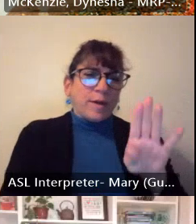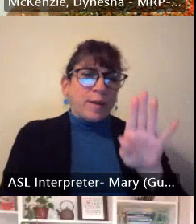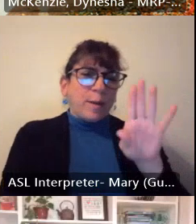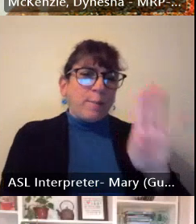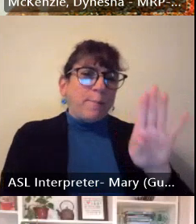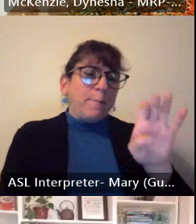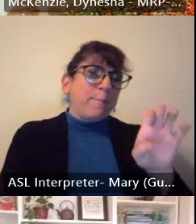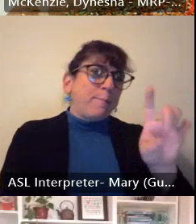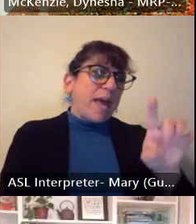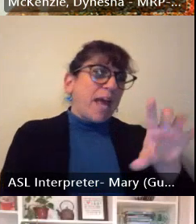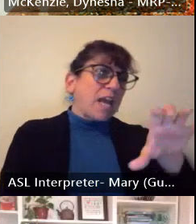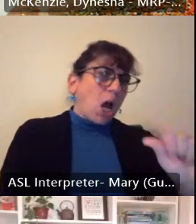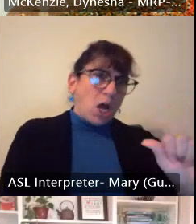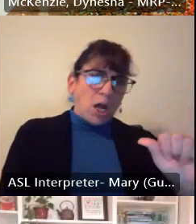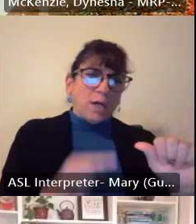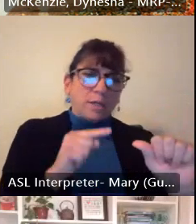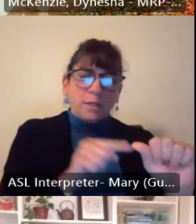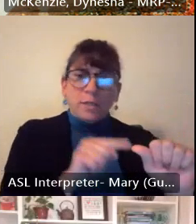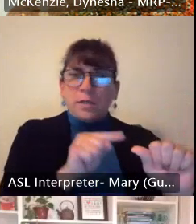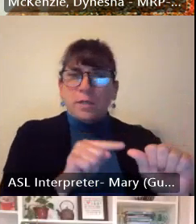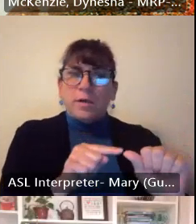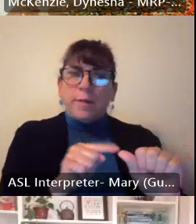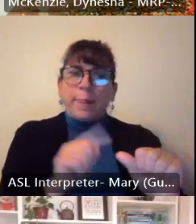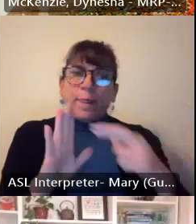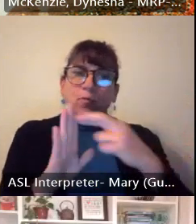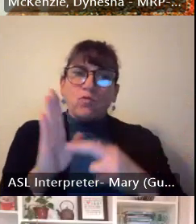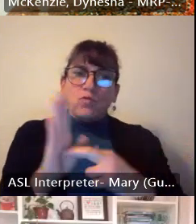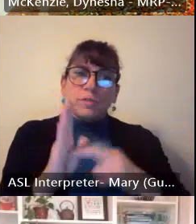and those rules were reinstated